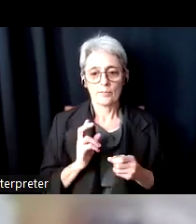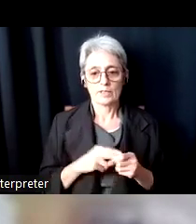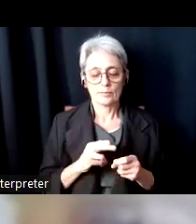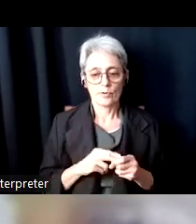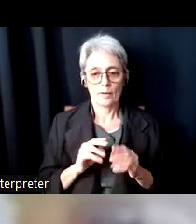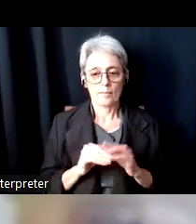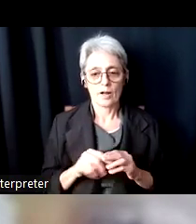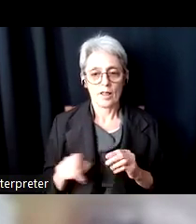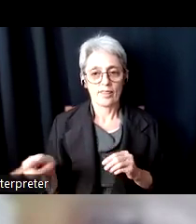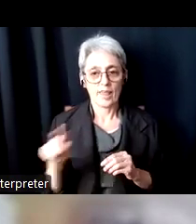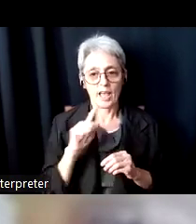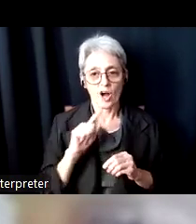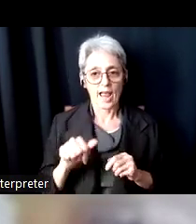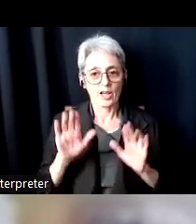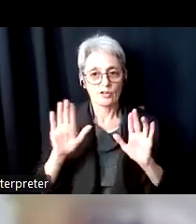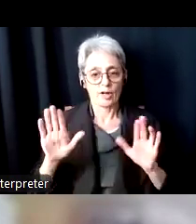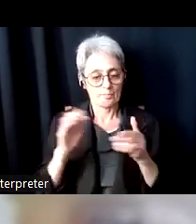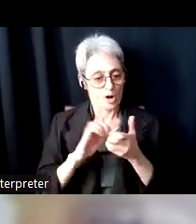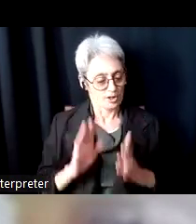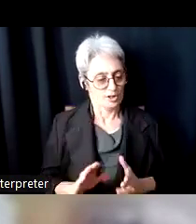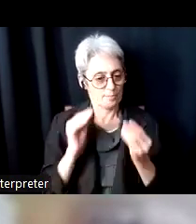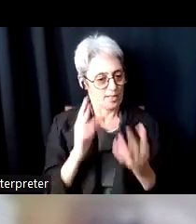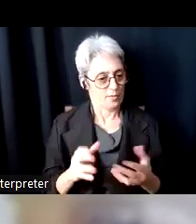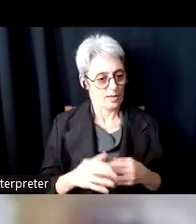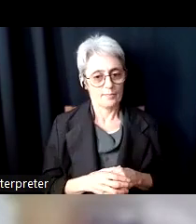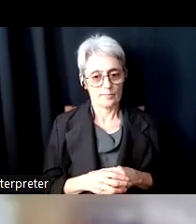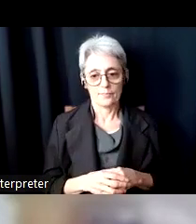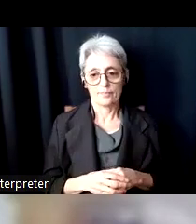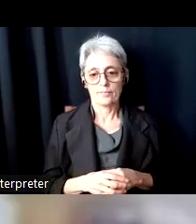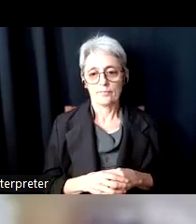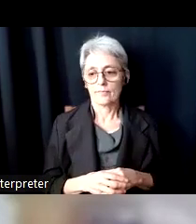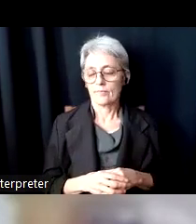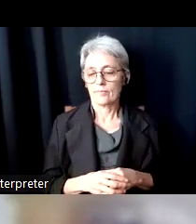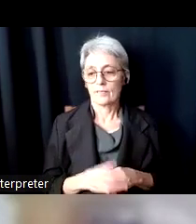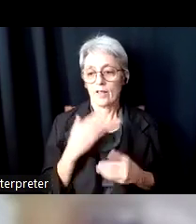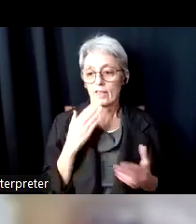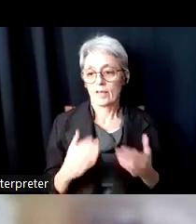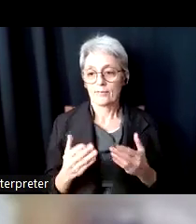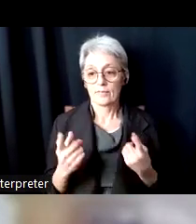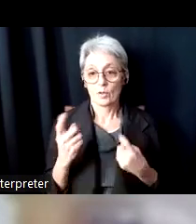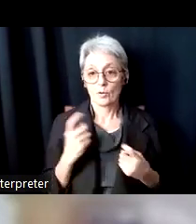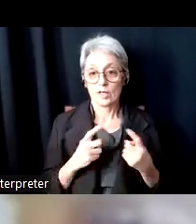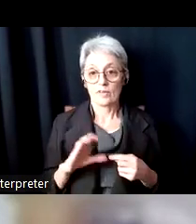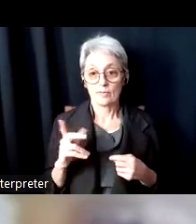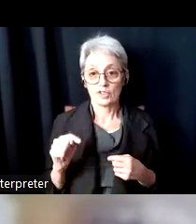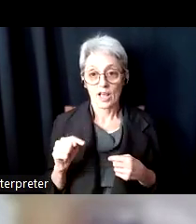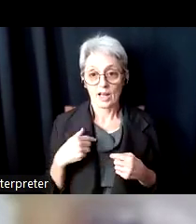way. So thanks to everyone. Are there questions in the chat that we can answer